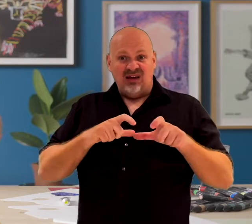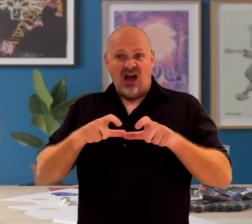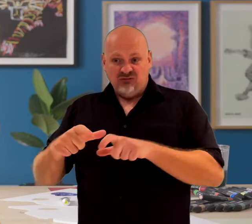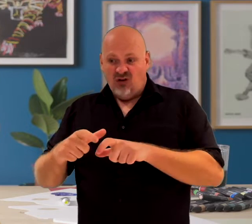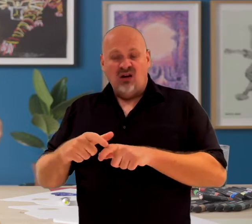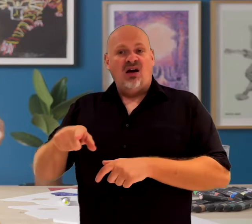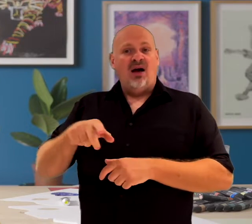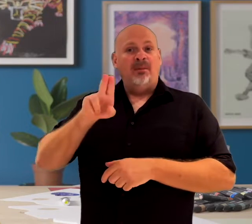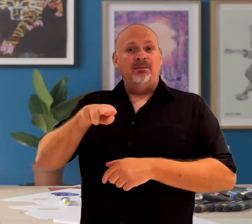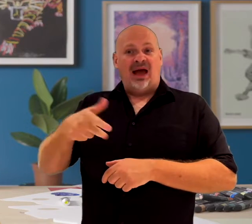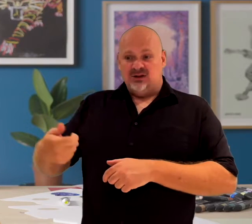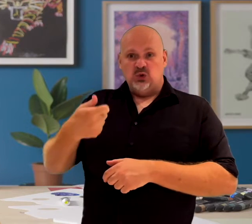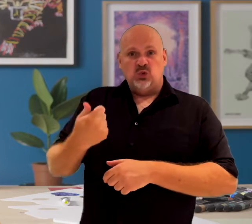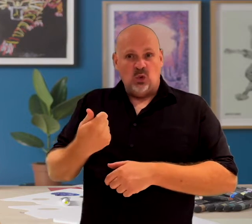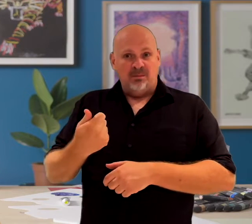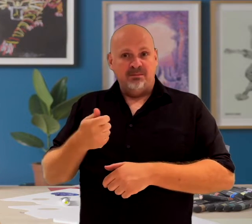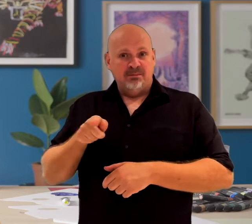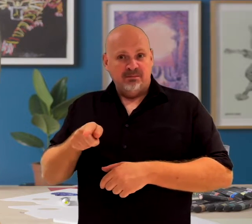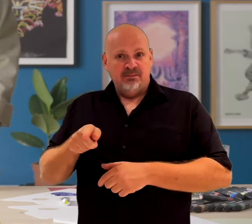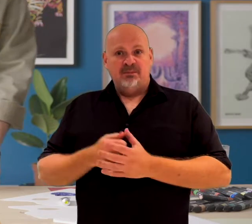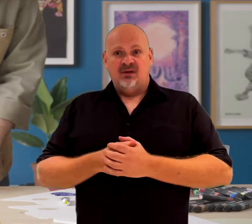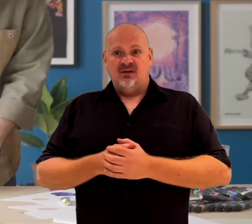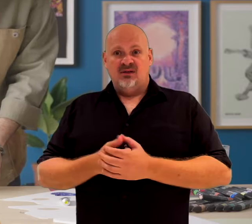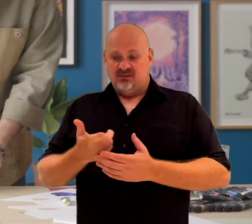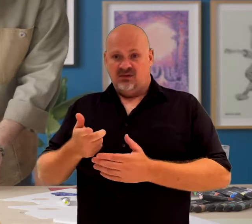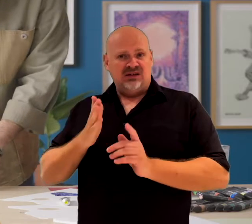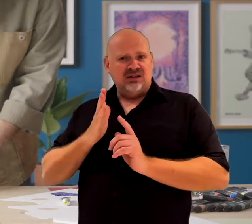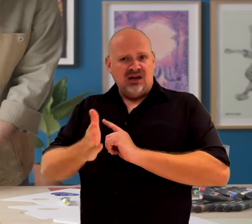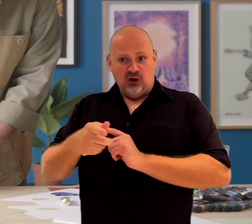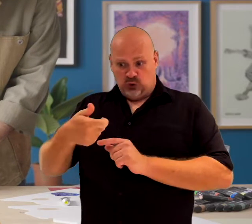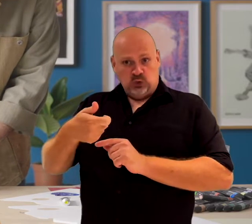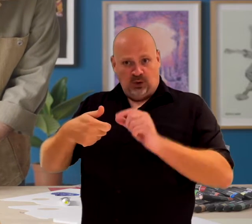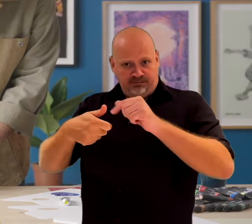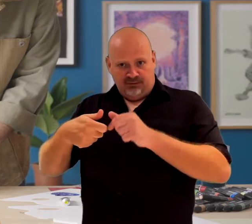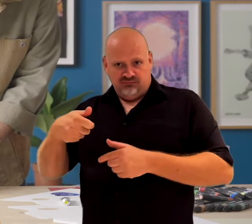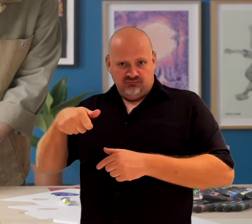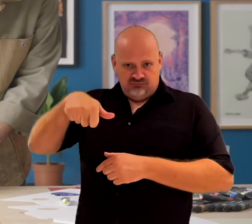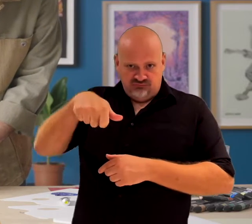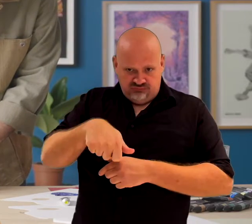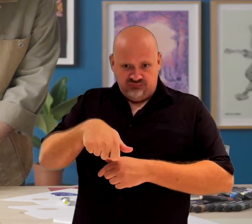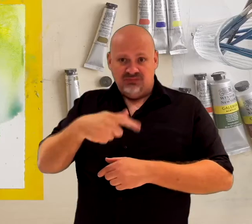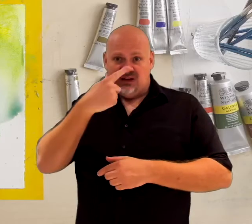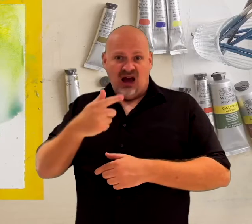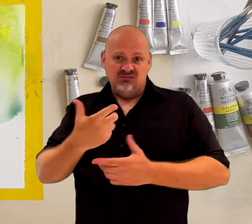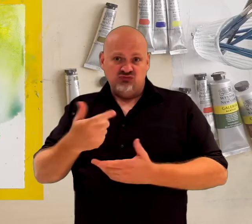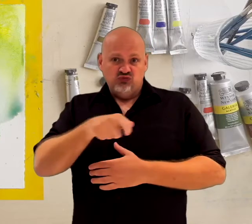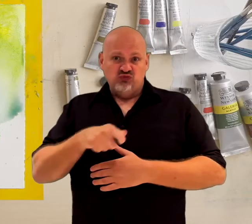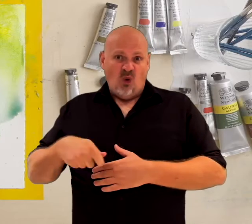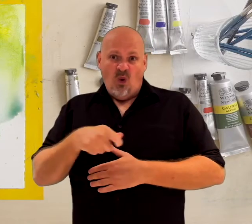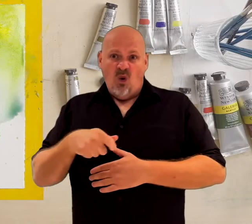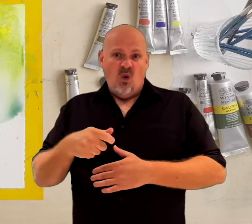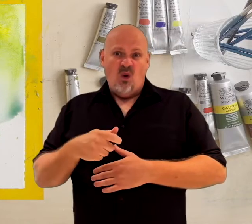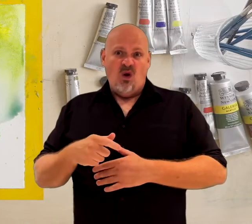paint, and then directly from the tube, you can draw something. Like, let's say, I'm going to write the word